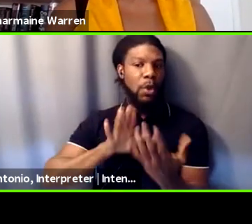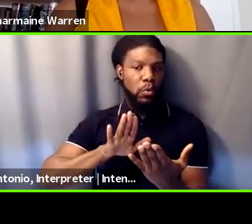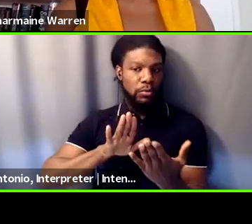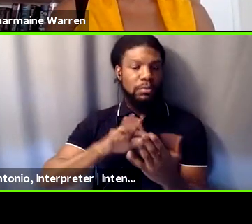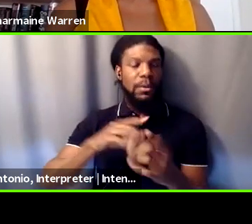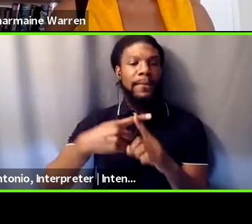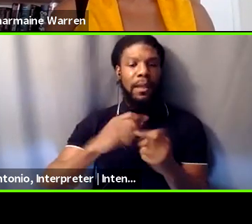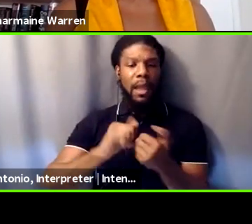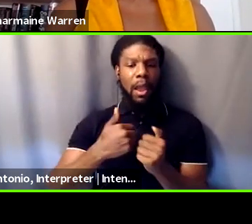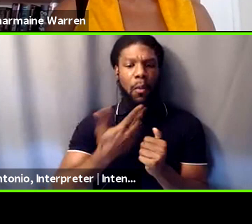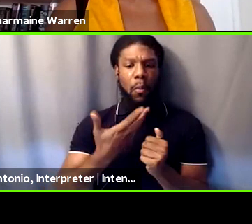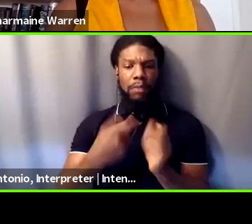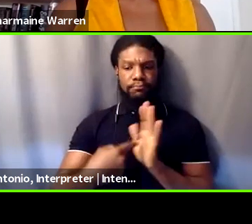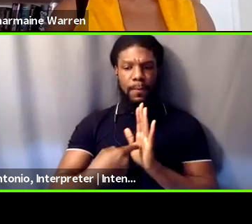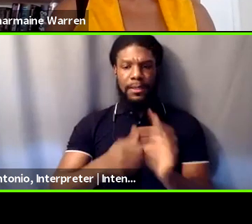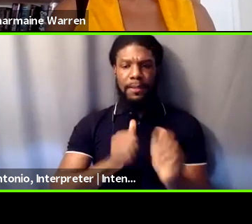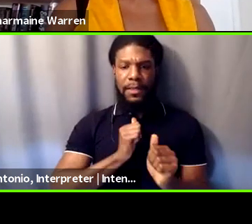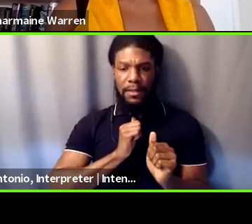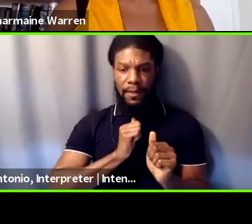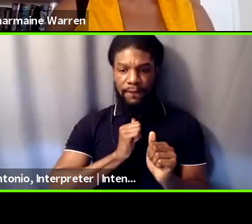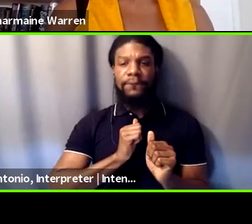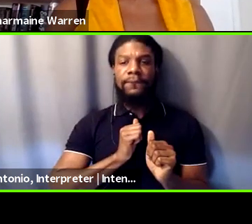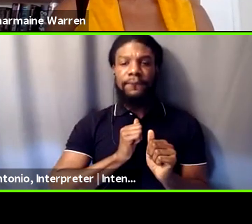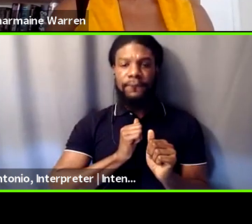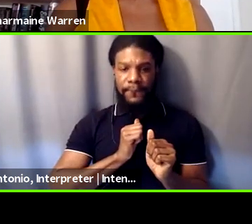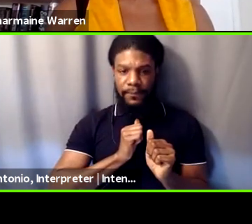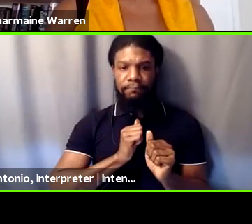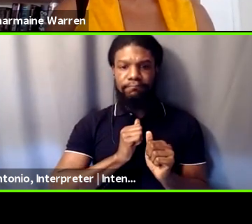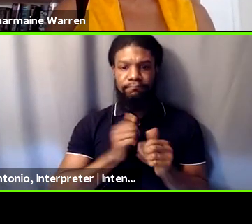represent myself as a person